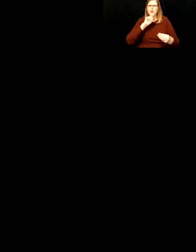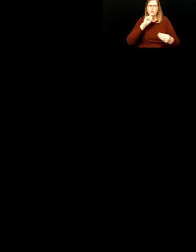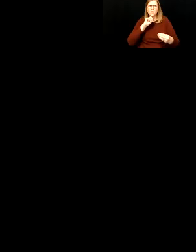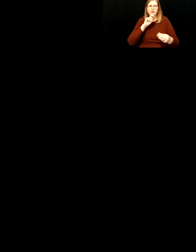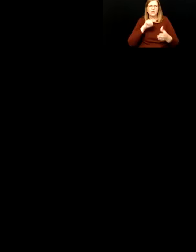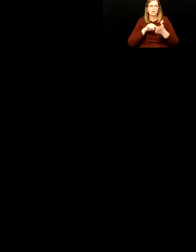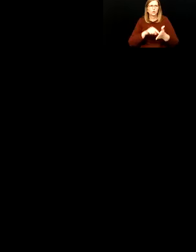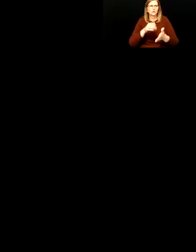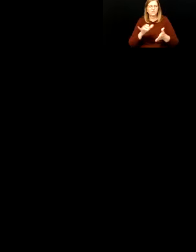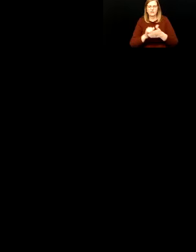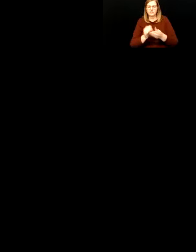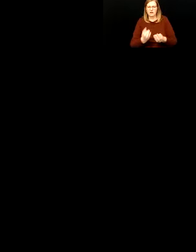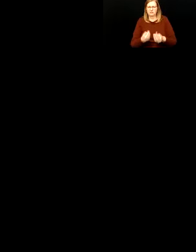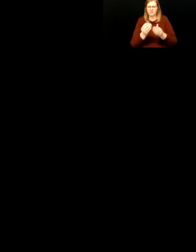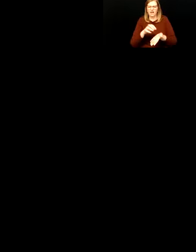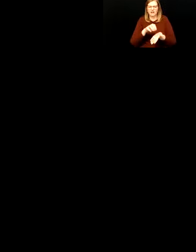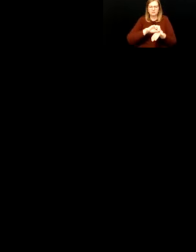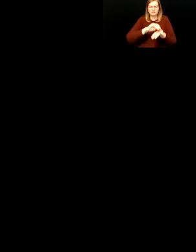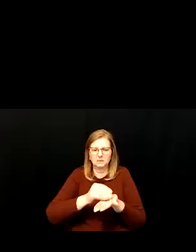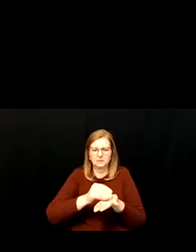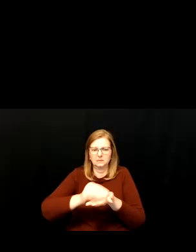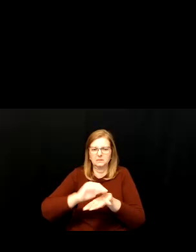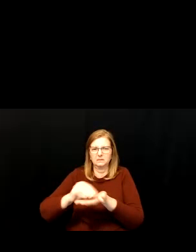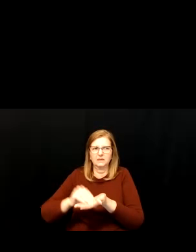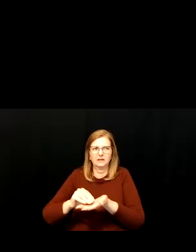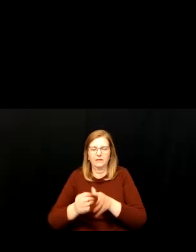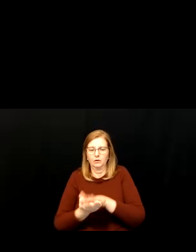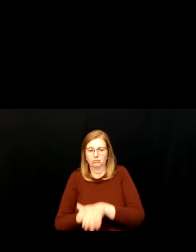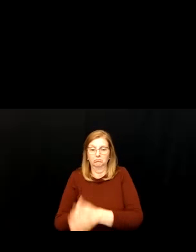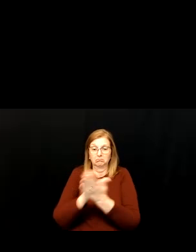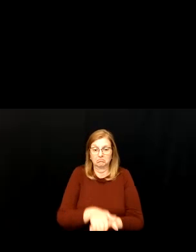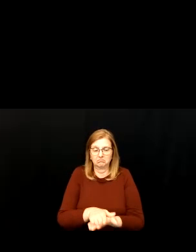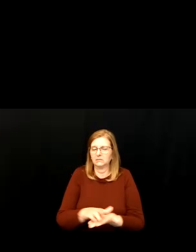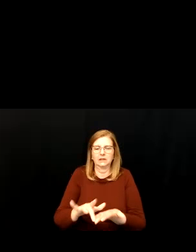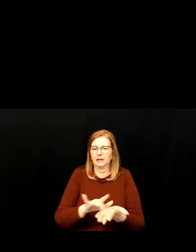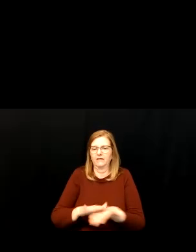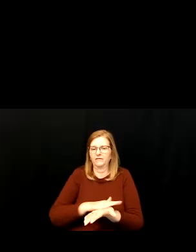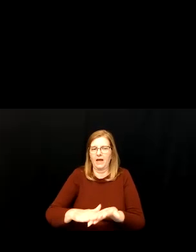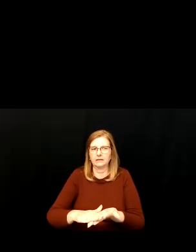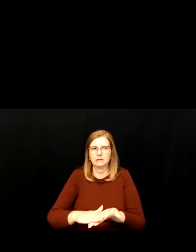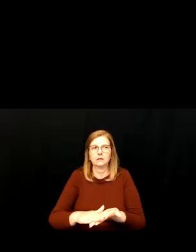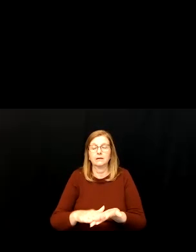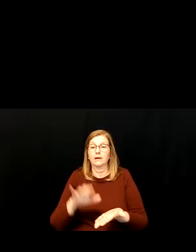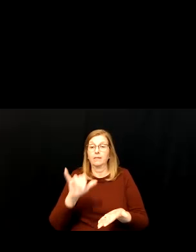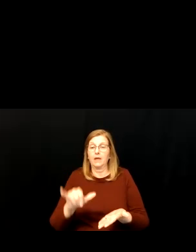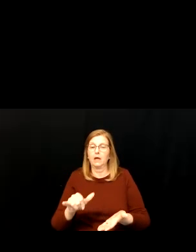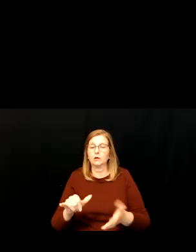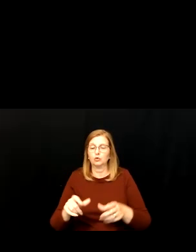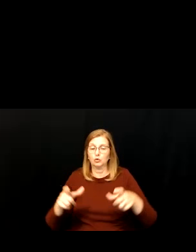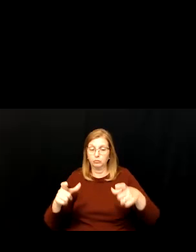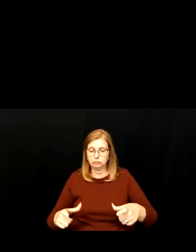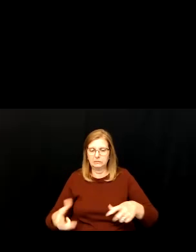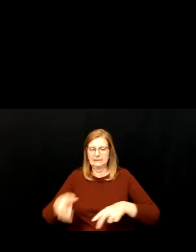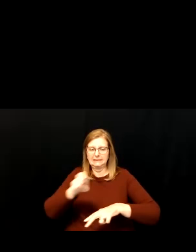things that stick up. If you flip to the other side, it's clear. And this is something that you sit on